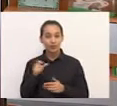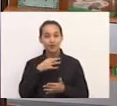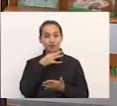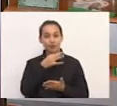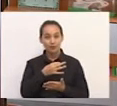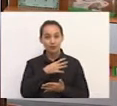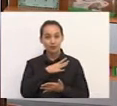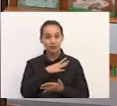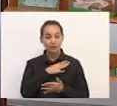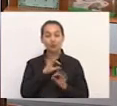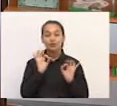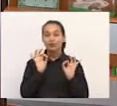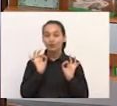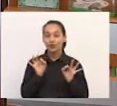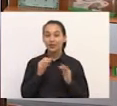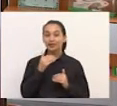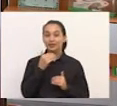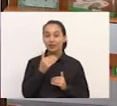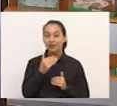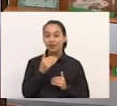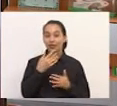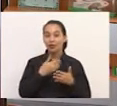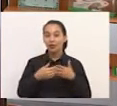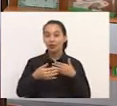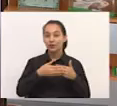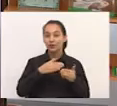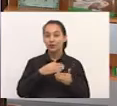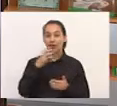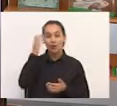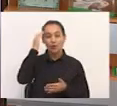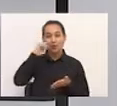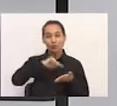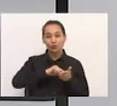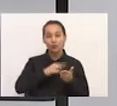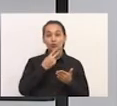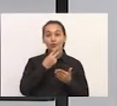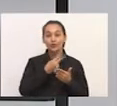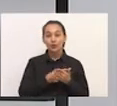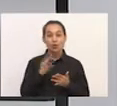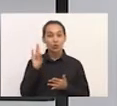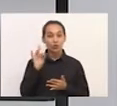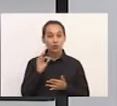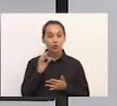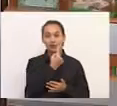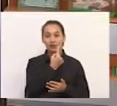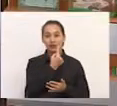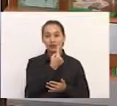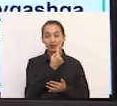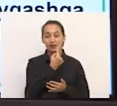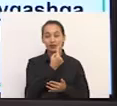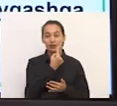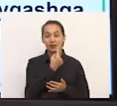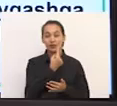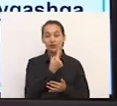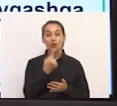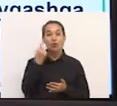javob beribdi. To'g'ri, siz qog'ozga chizilgan qora nuqtani ko'rdingiz. Lekin birortangiz mana shu